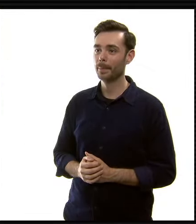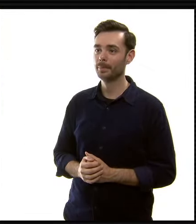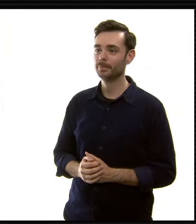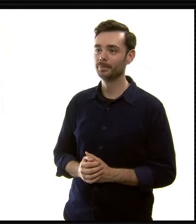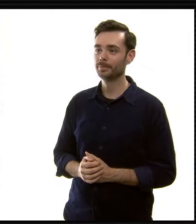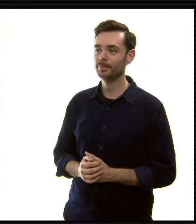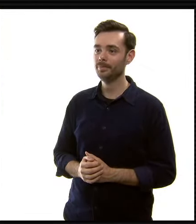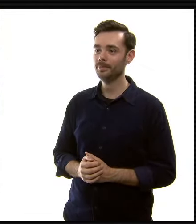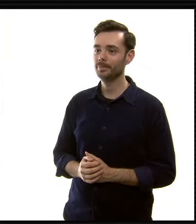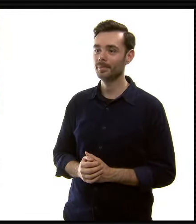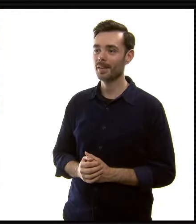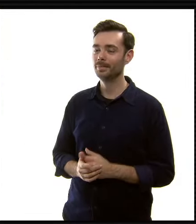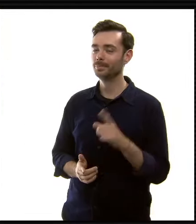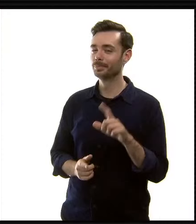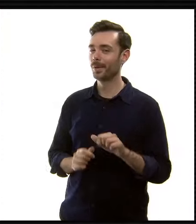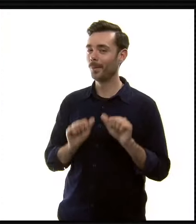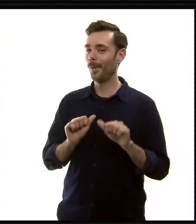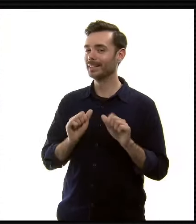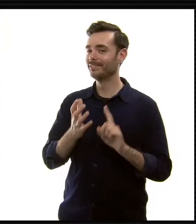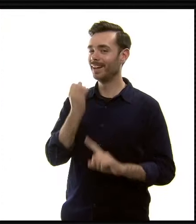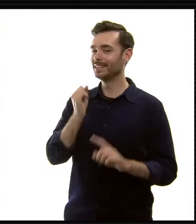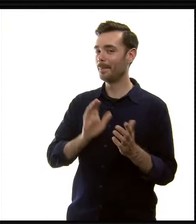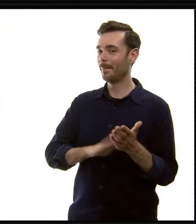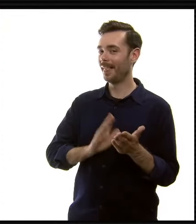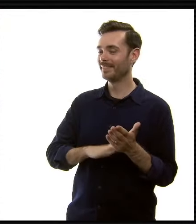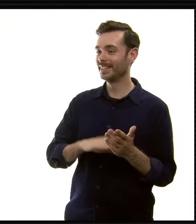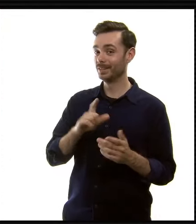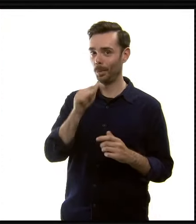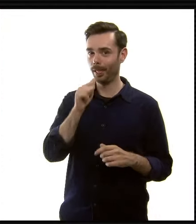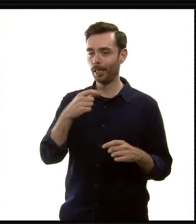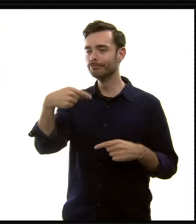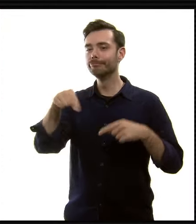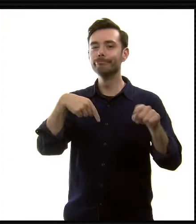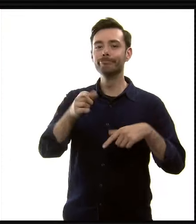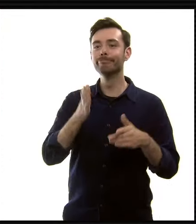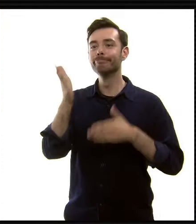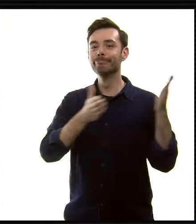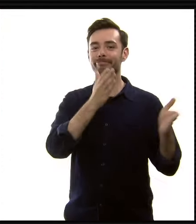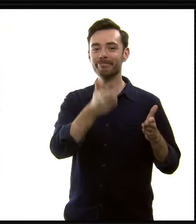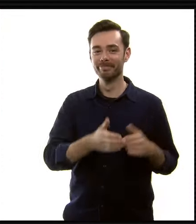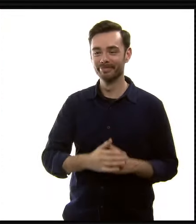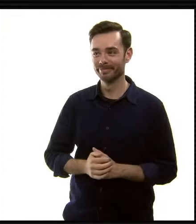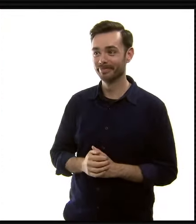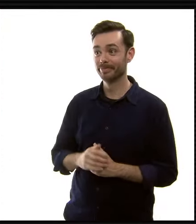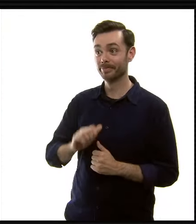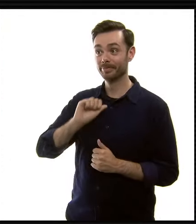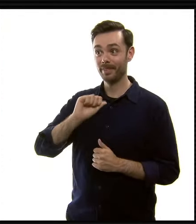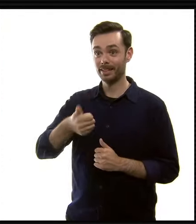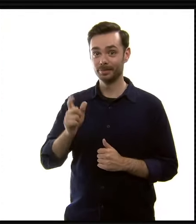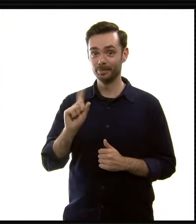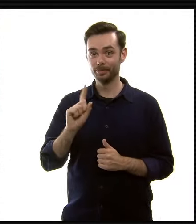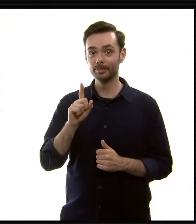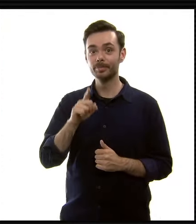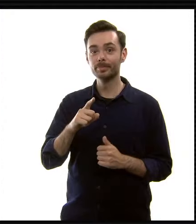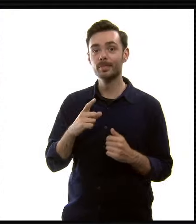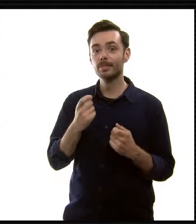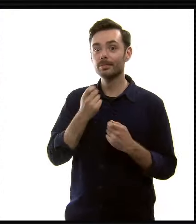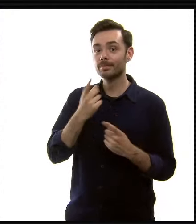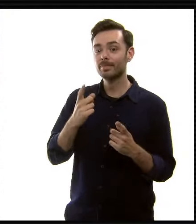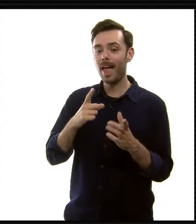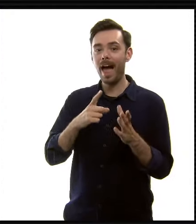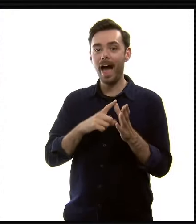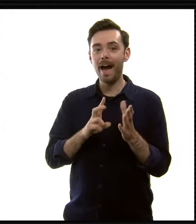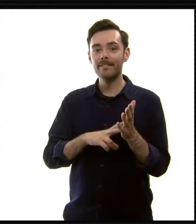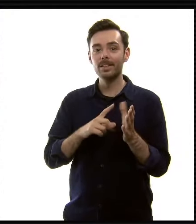You'll see, Melvin. You will see. All those places. Coming up, the amazing Avatar universe will be coming to